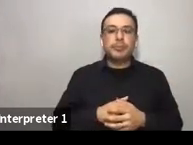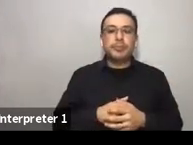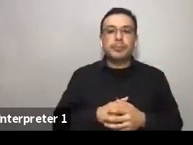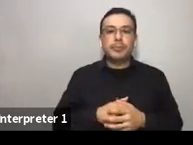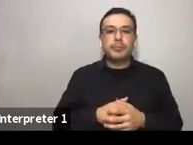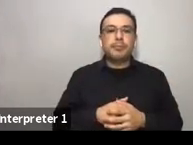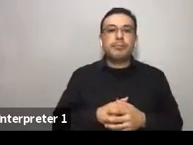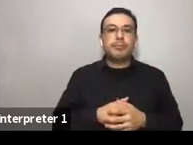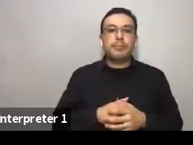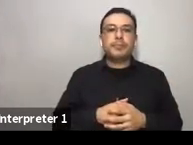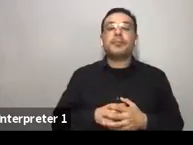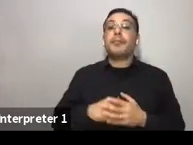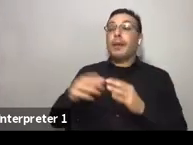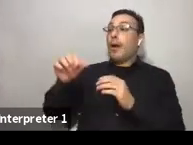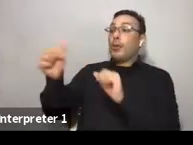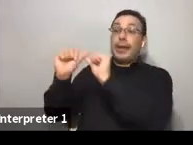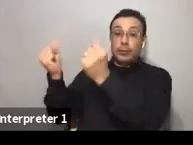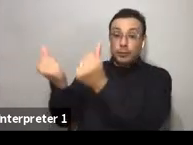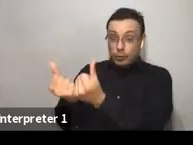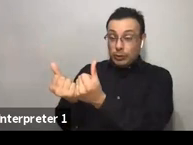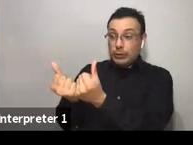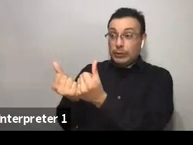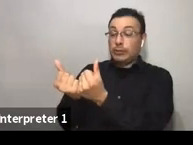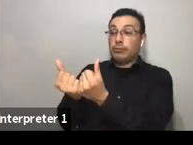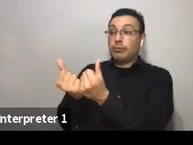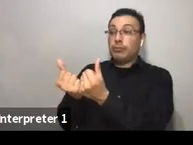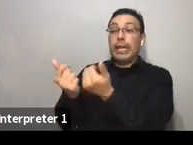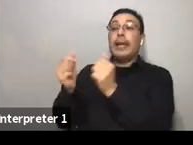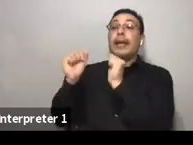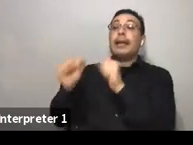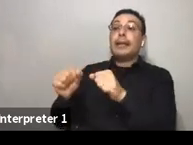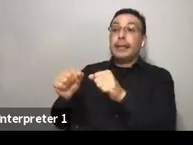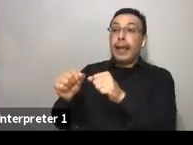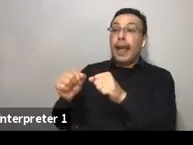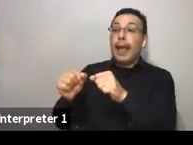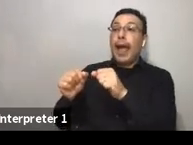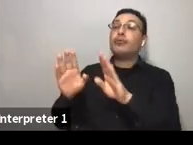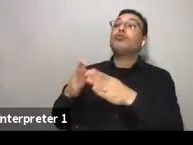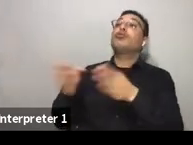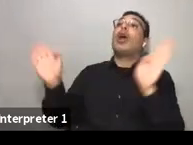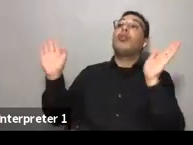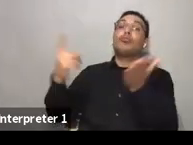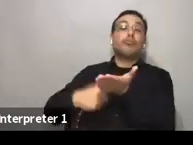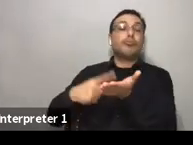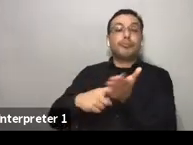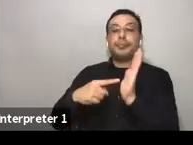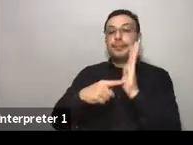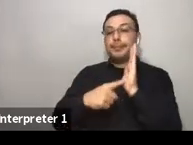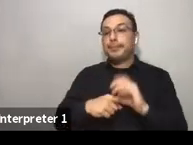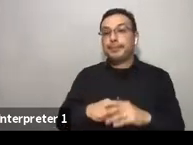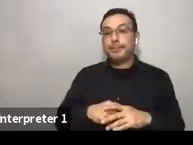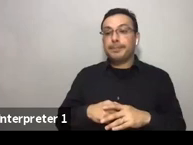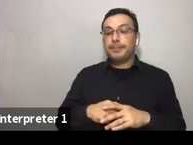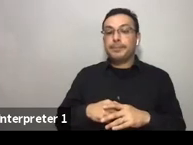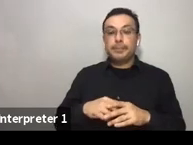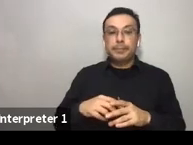agencies or their representatives can talk about generally that are useful to those groups, such as domestic violence and sexual